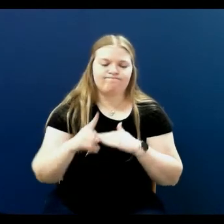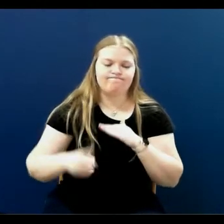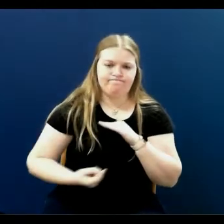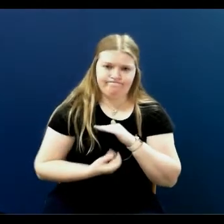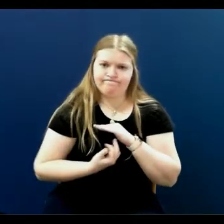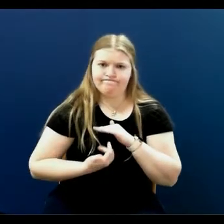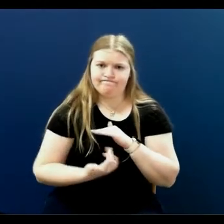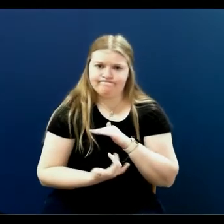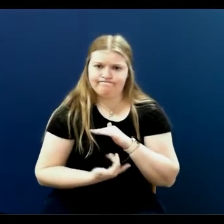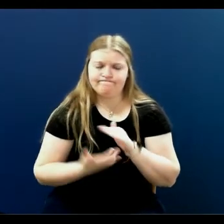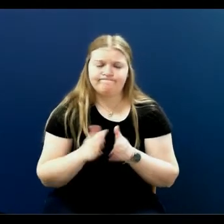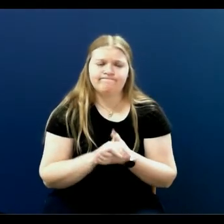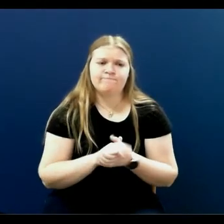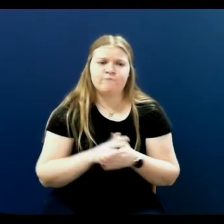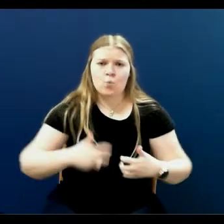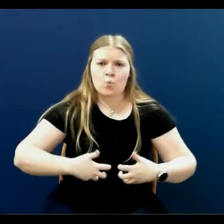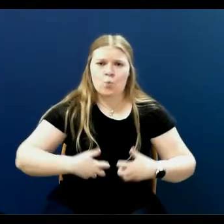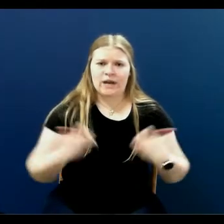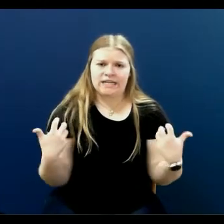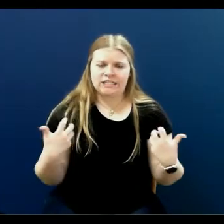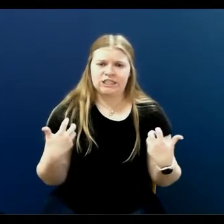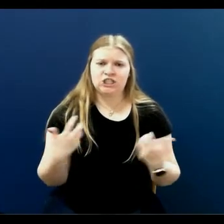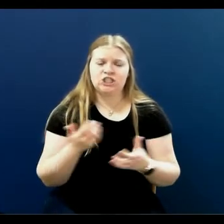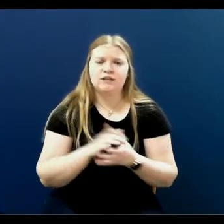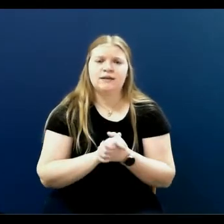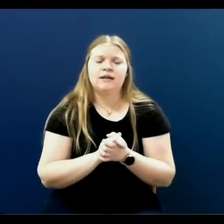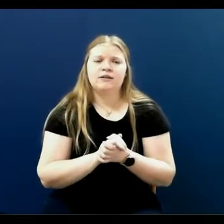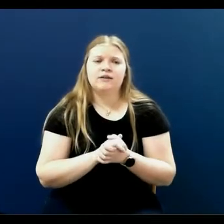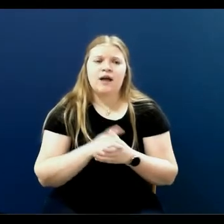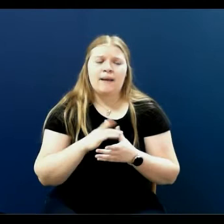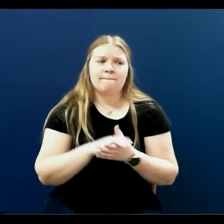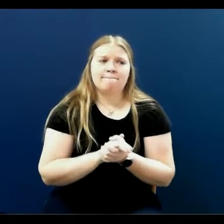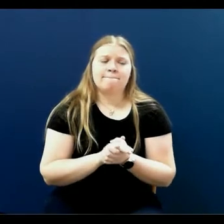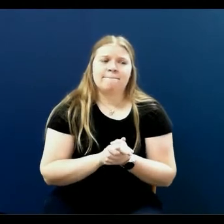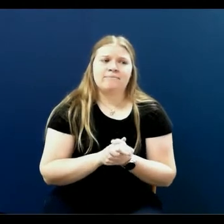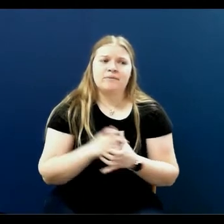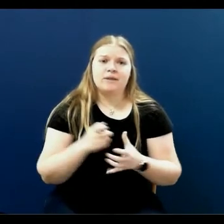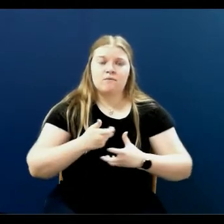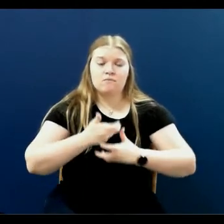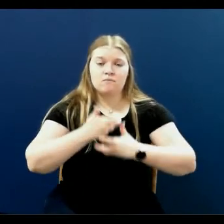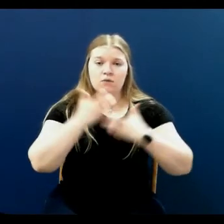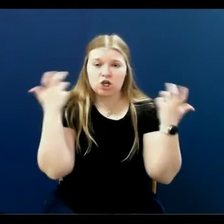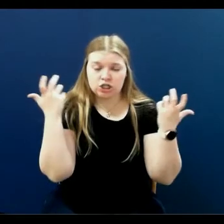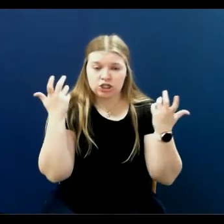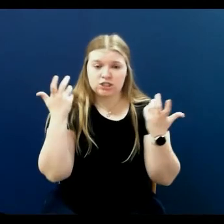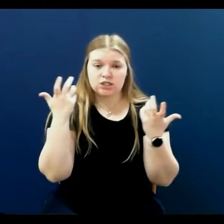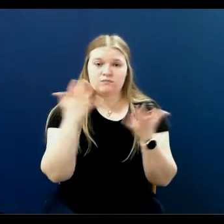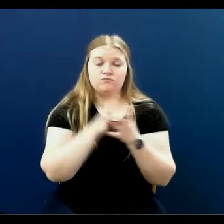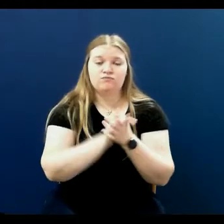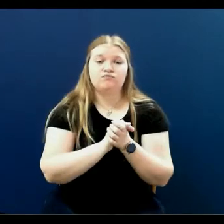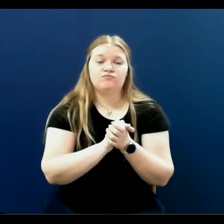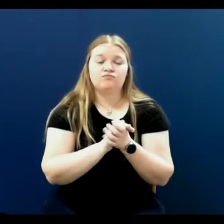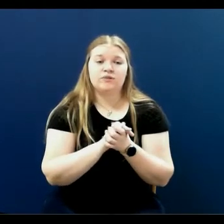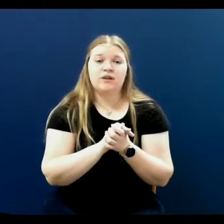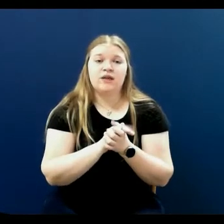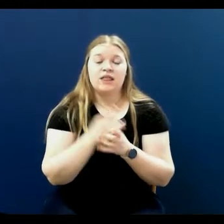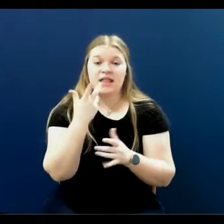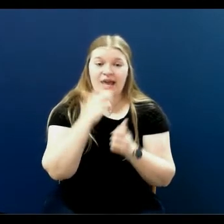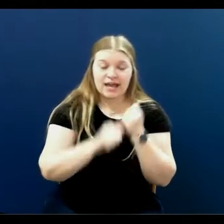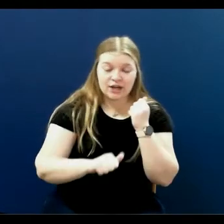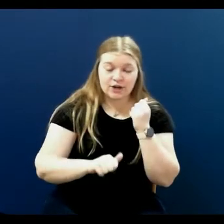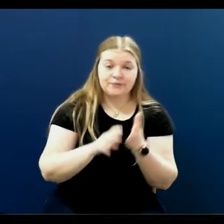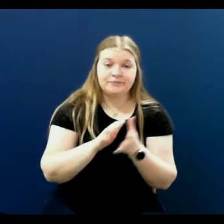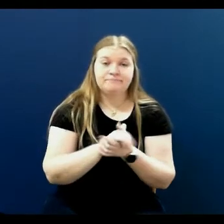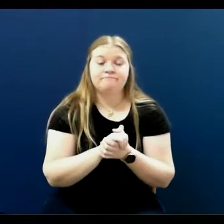And then rage is this outburst or this acute outburst of this anger. So the idea is a